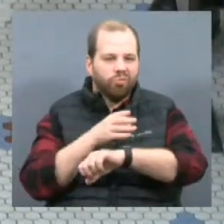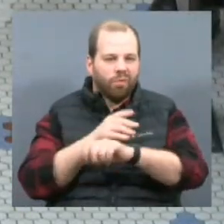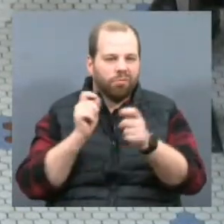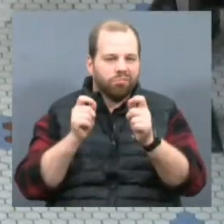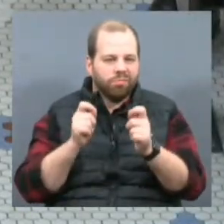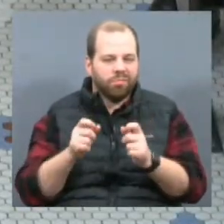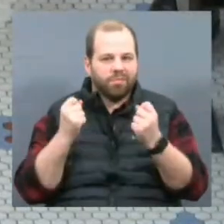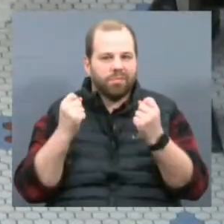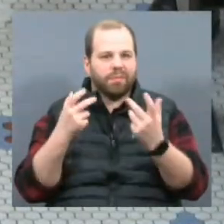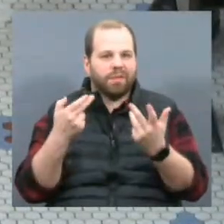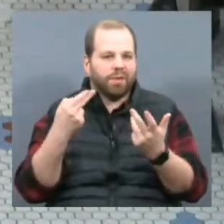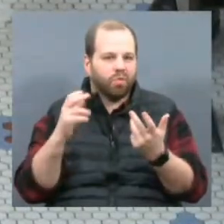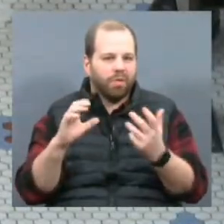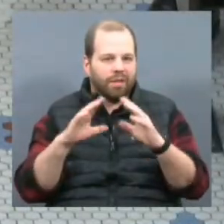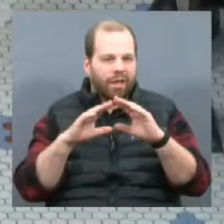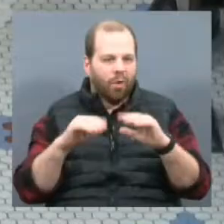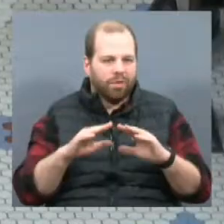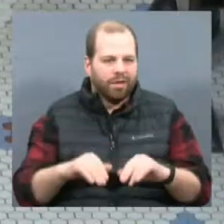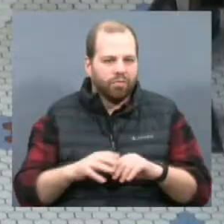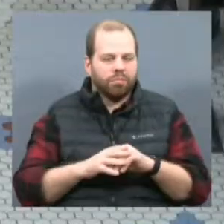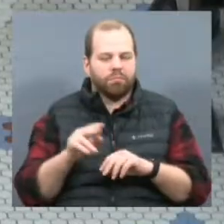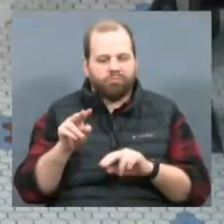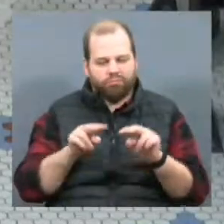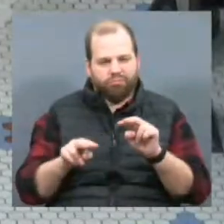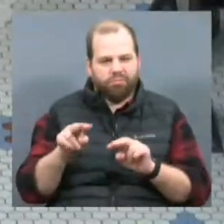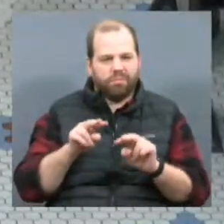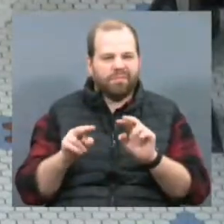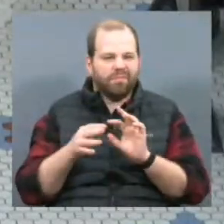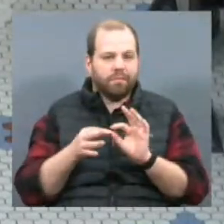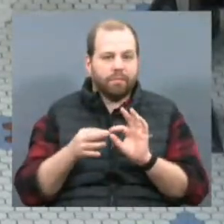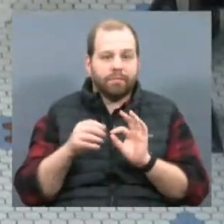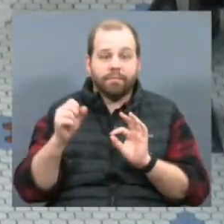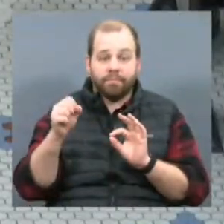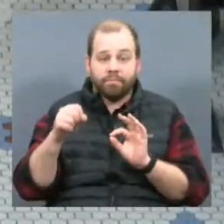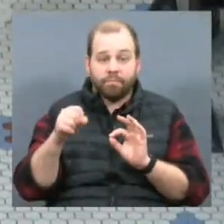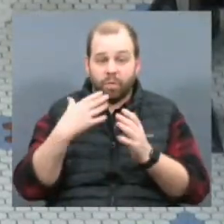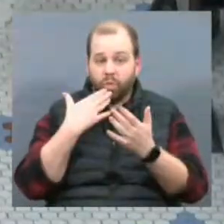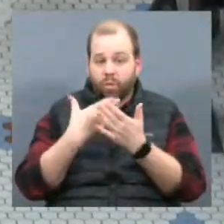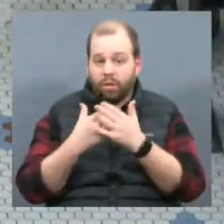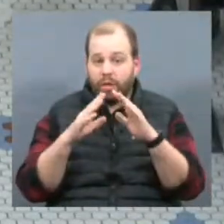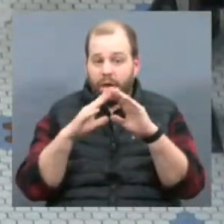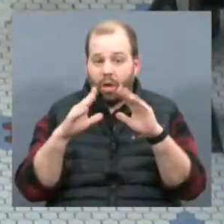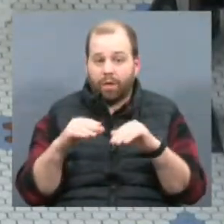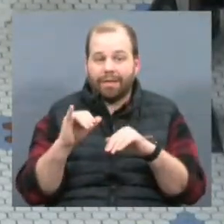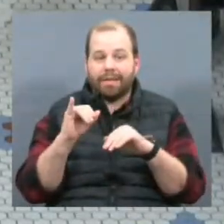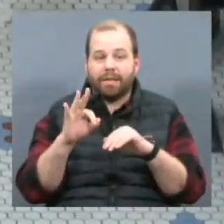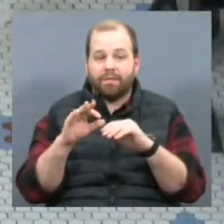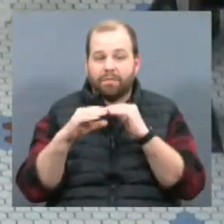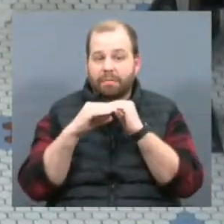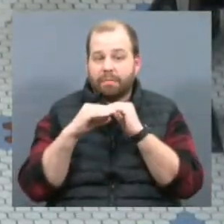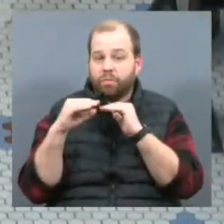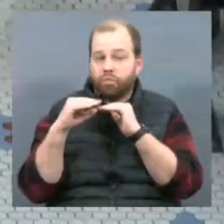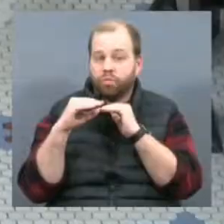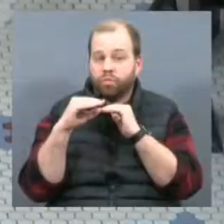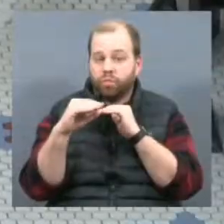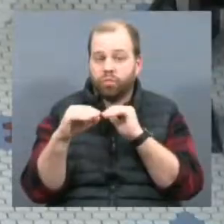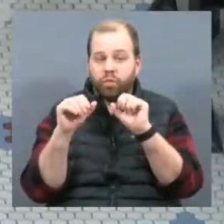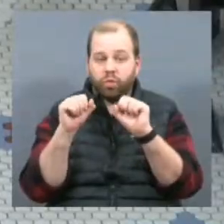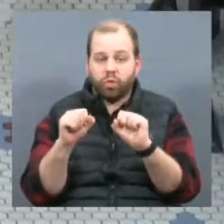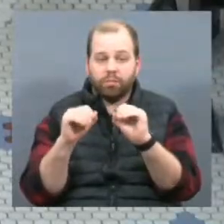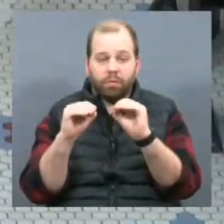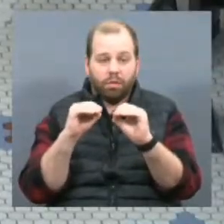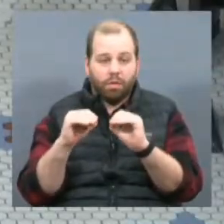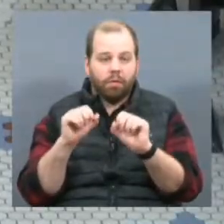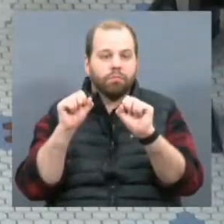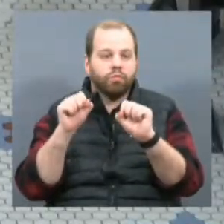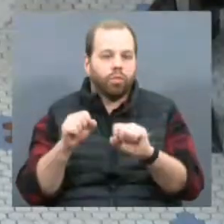homes in the Hillcrest area, and he commented that, yes, it is a good house. If we could keep it there, if you could do that, yes, it could